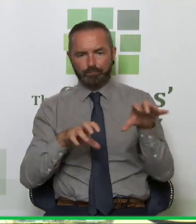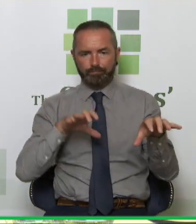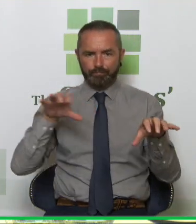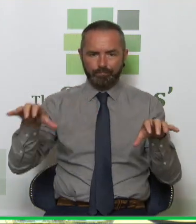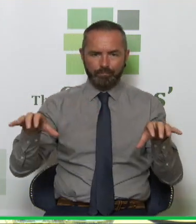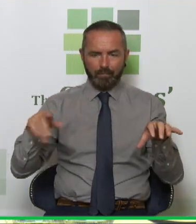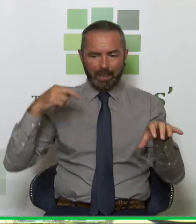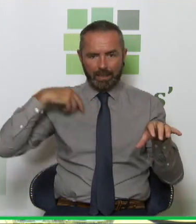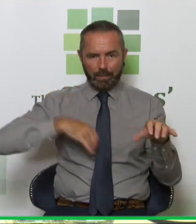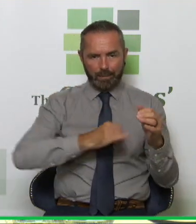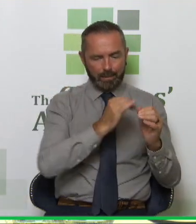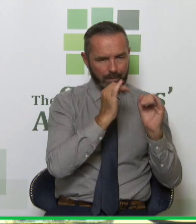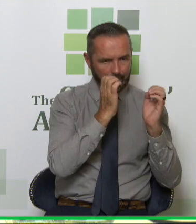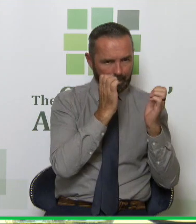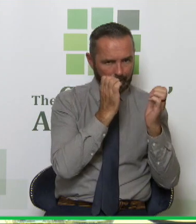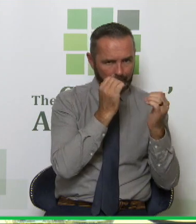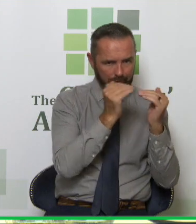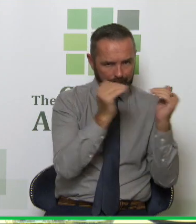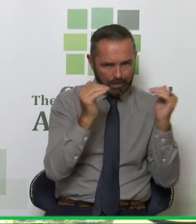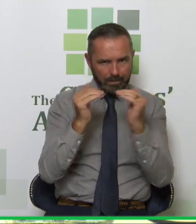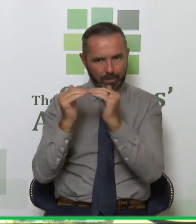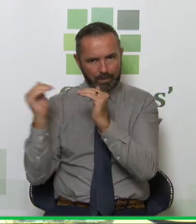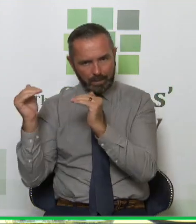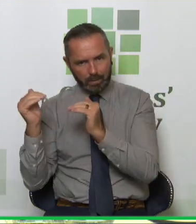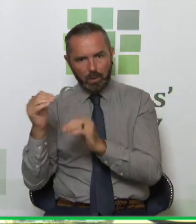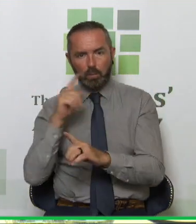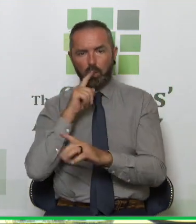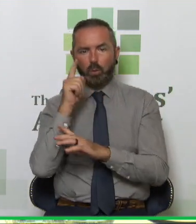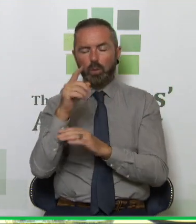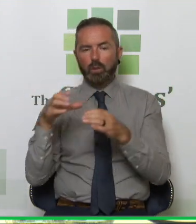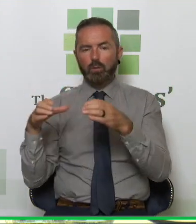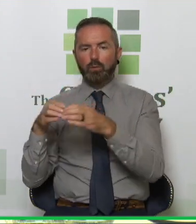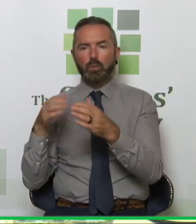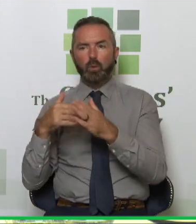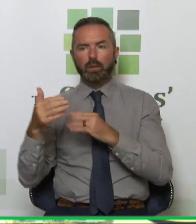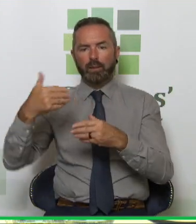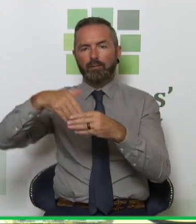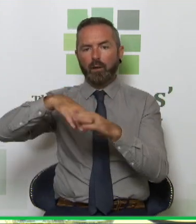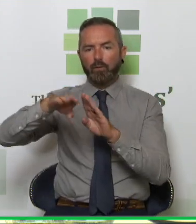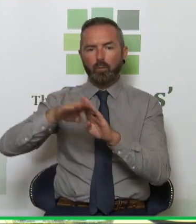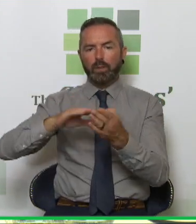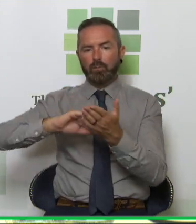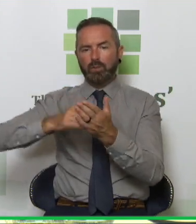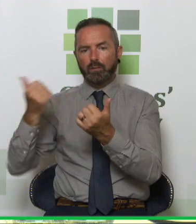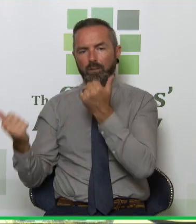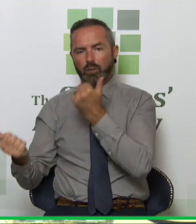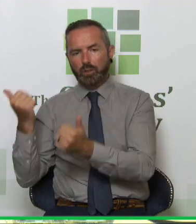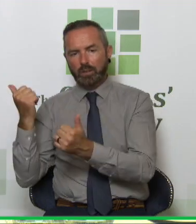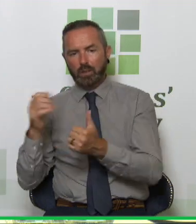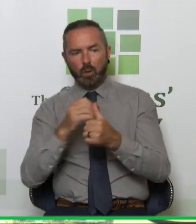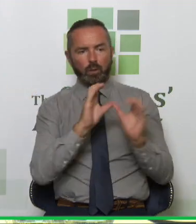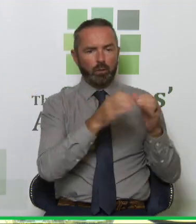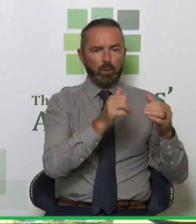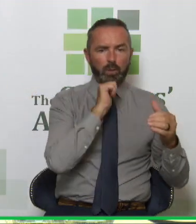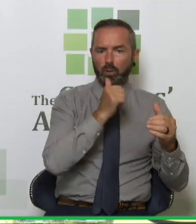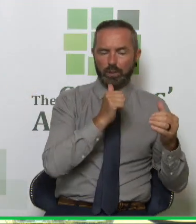as groups in all their characteristics, apart from the fact that one group participated in restorative justice. And then you